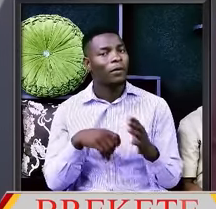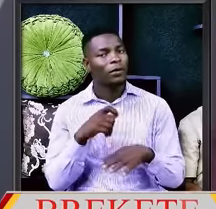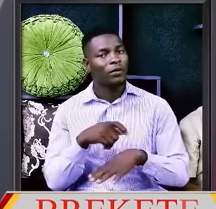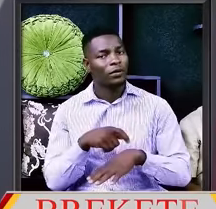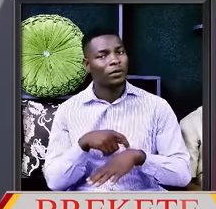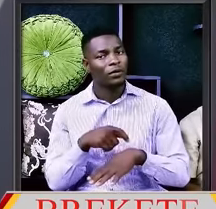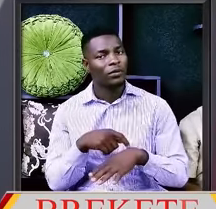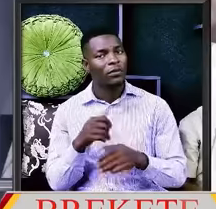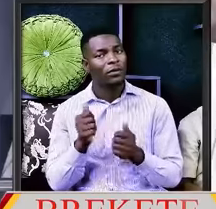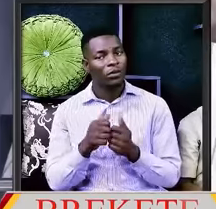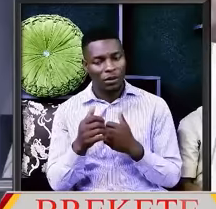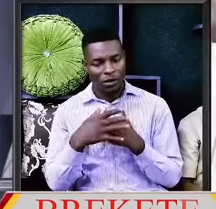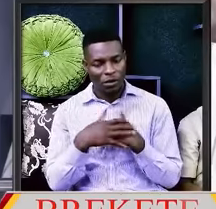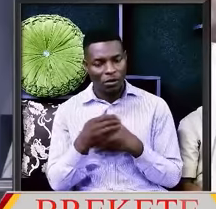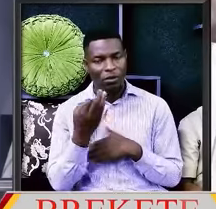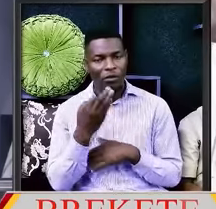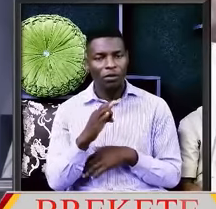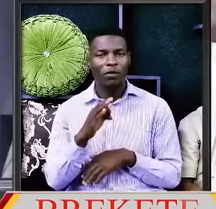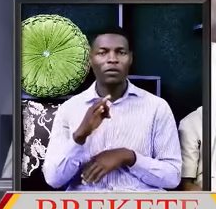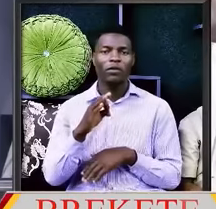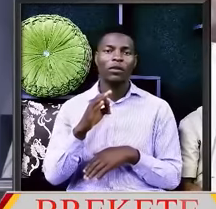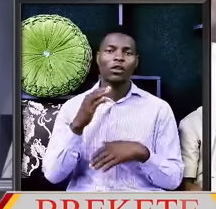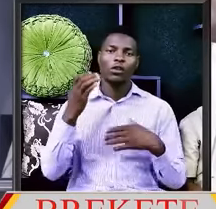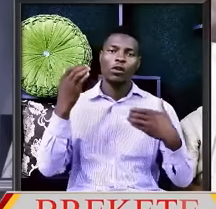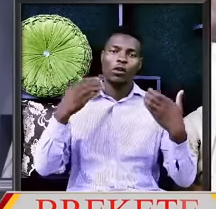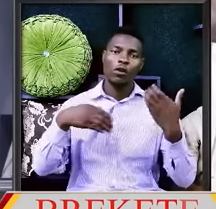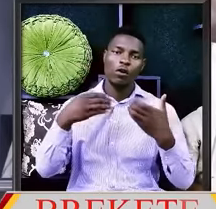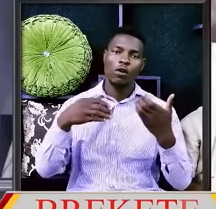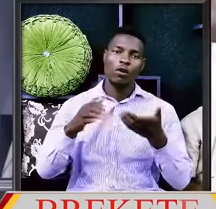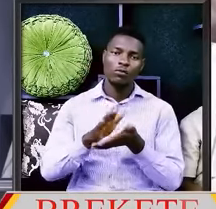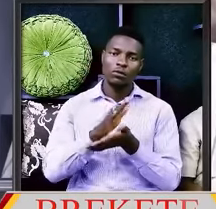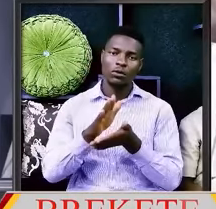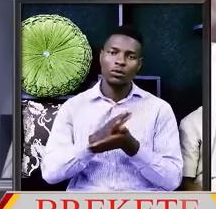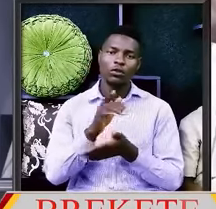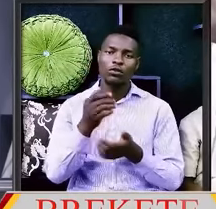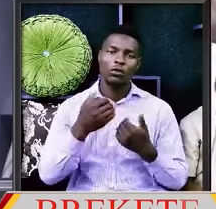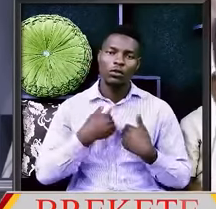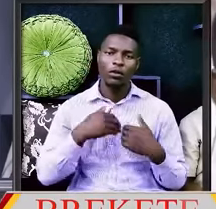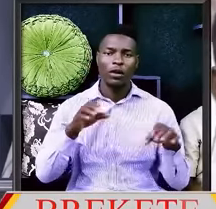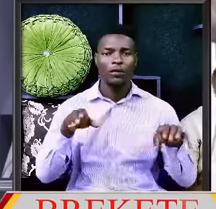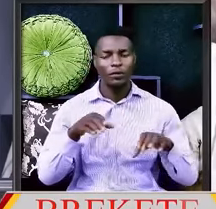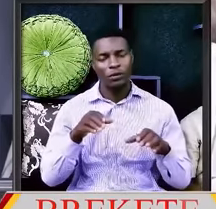With a photocopy of the affidavit, where I don't do. Okay, sir.